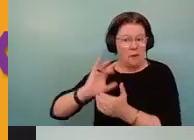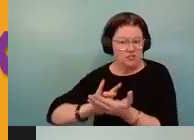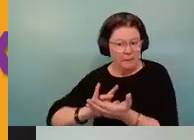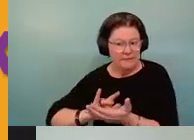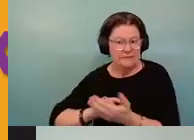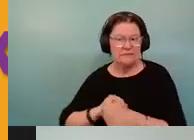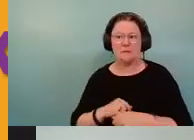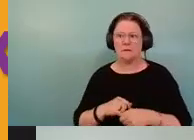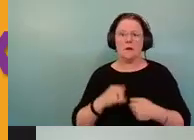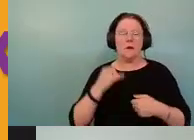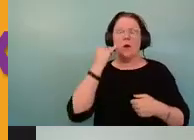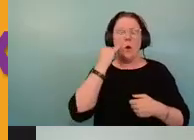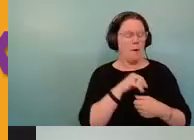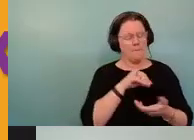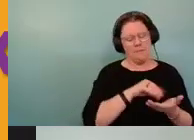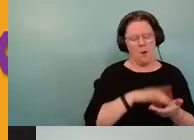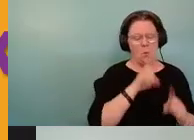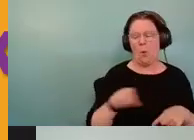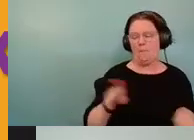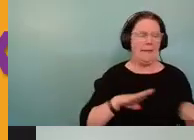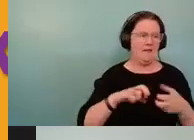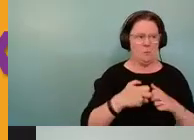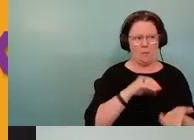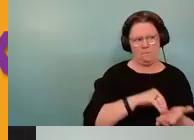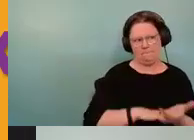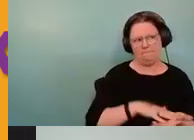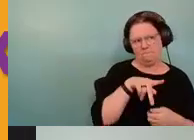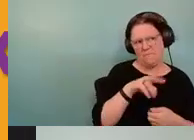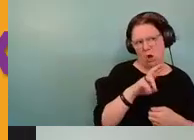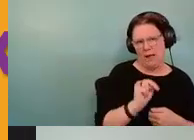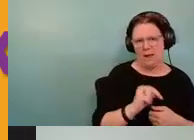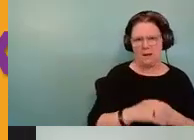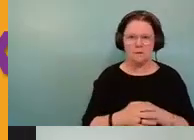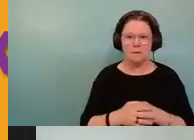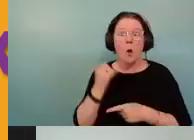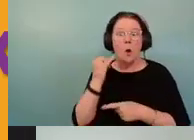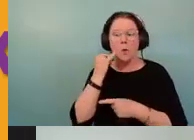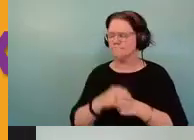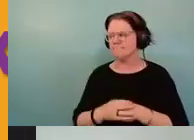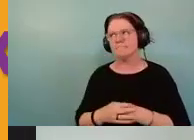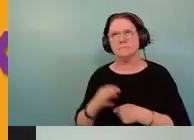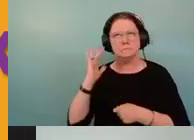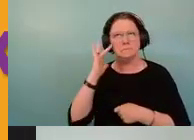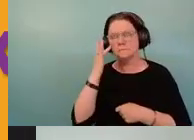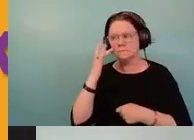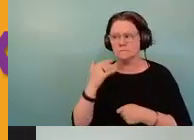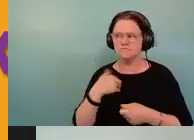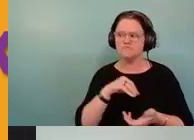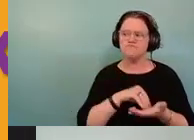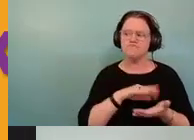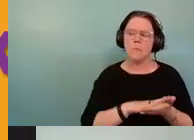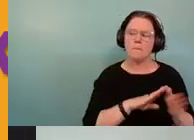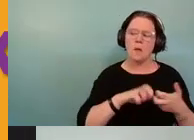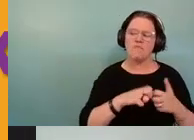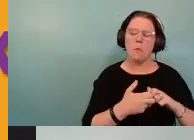was out of control or had behavior issues just to get back at them or just to somehow make